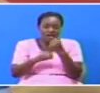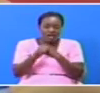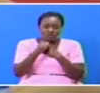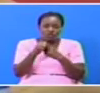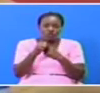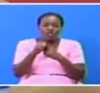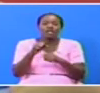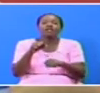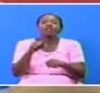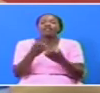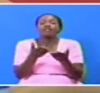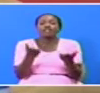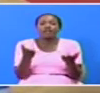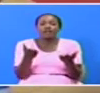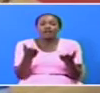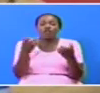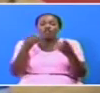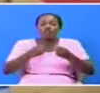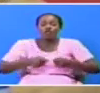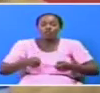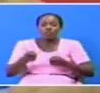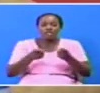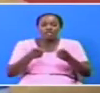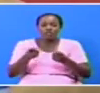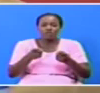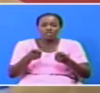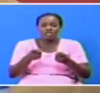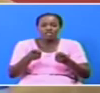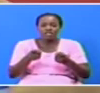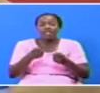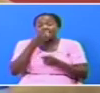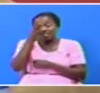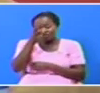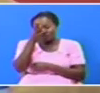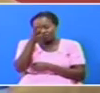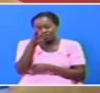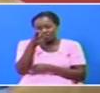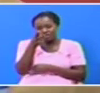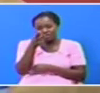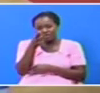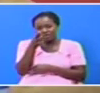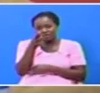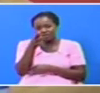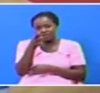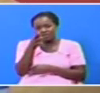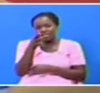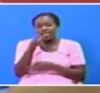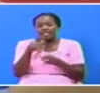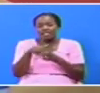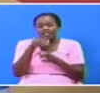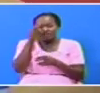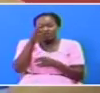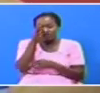inform the management, they can correct that in the future. Very so well. That in the future we should not